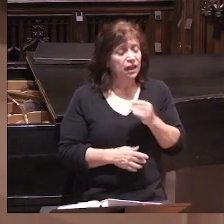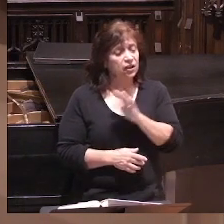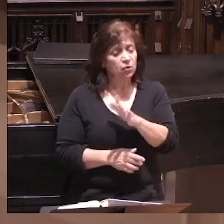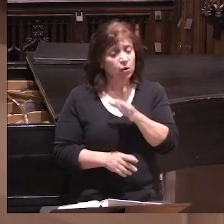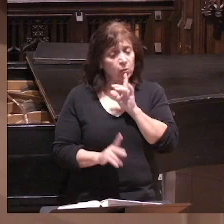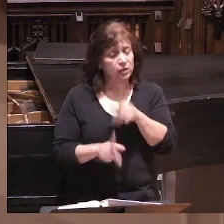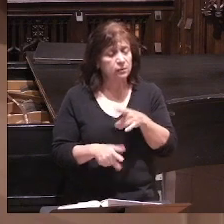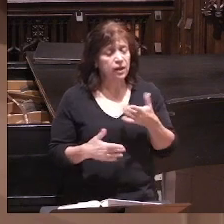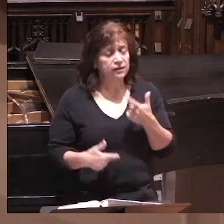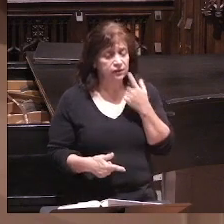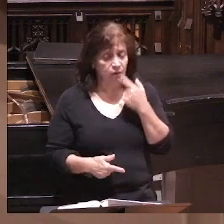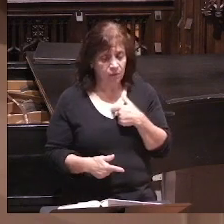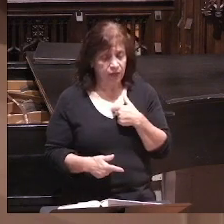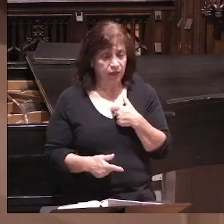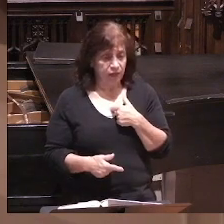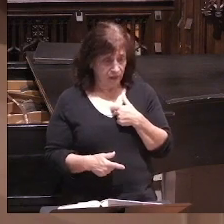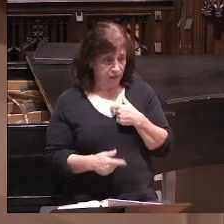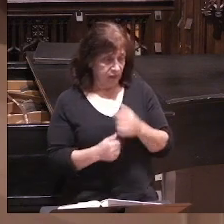to me was,